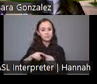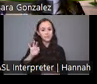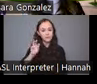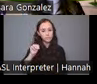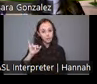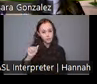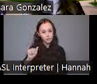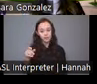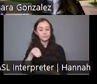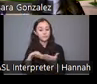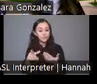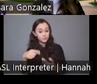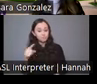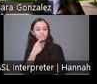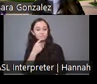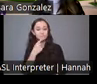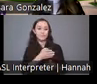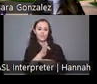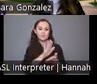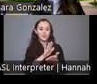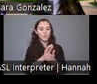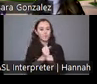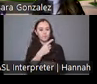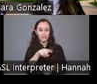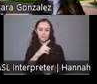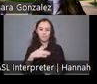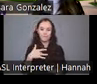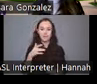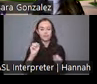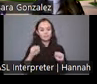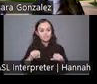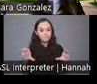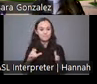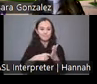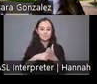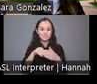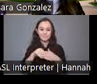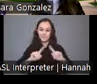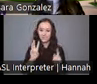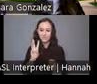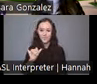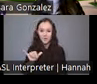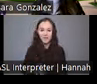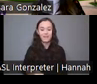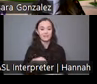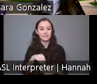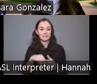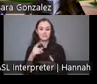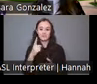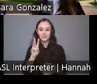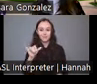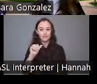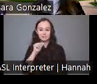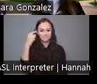that the field school made them feel like they could do archaeology in a different way, one that they didn't imagine was possible based on their prior